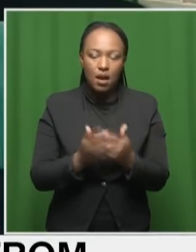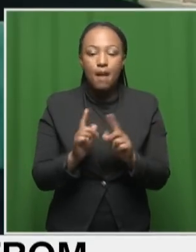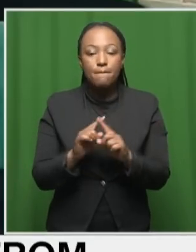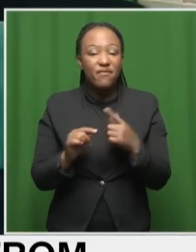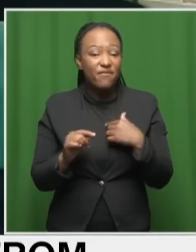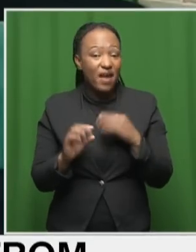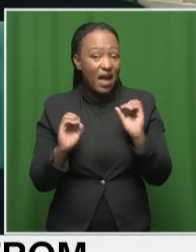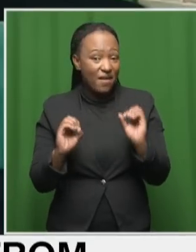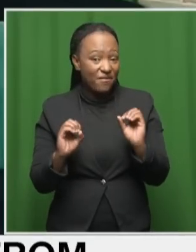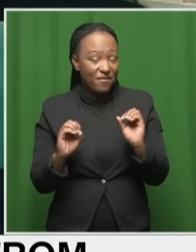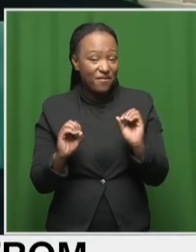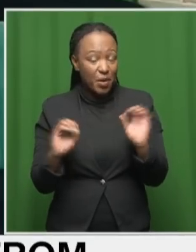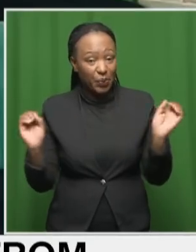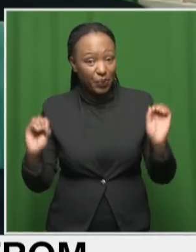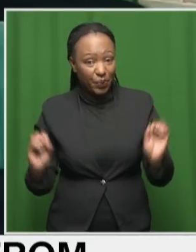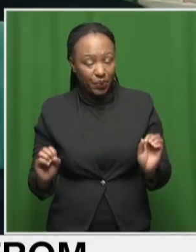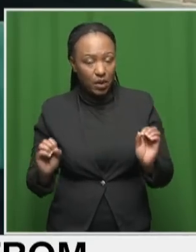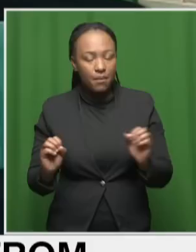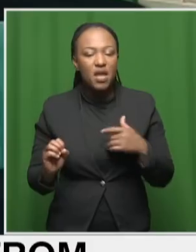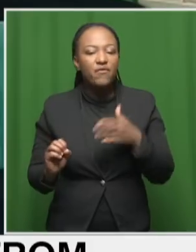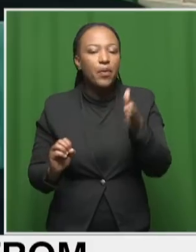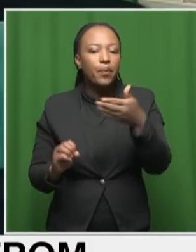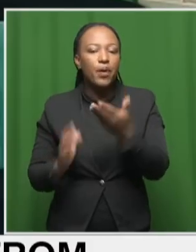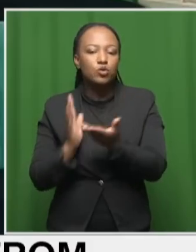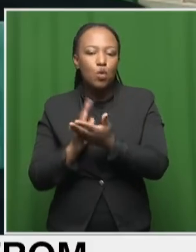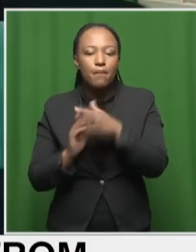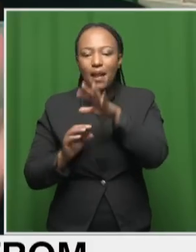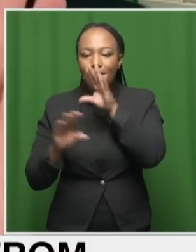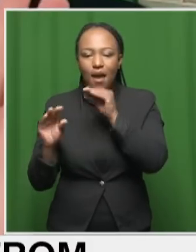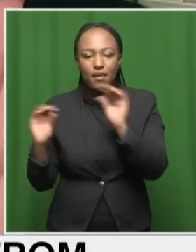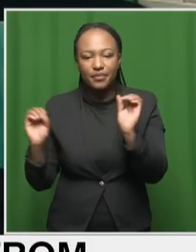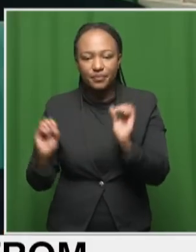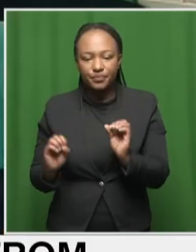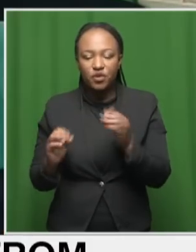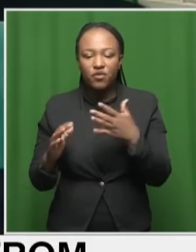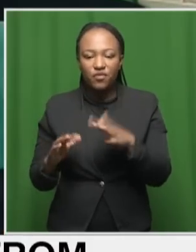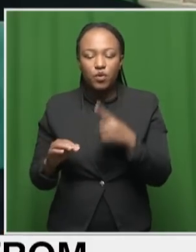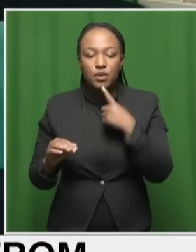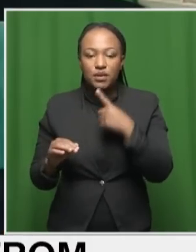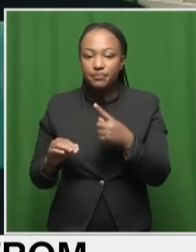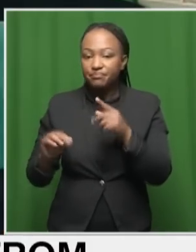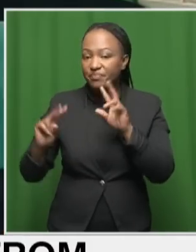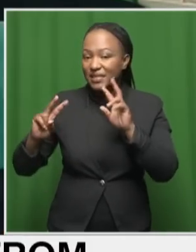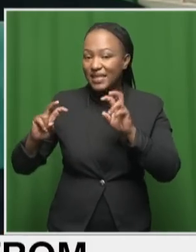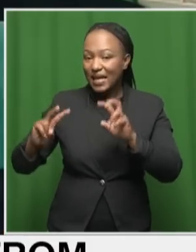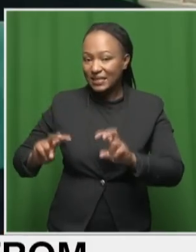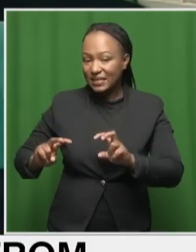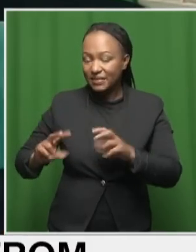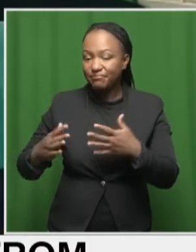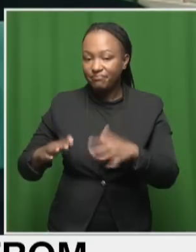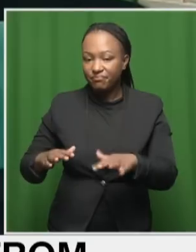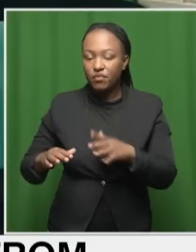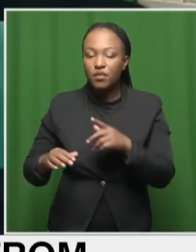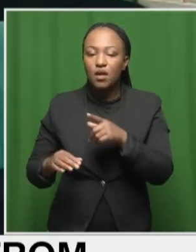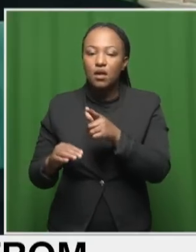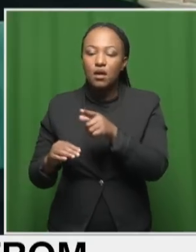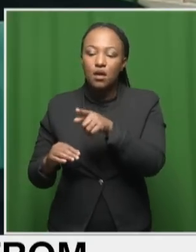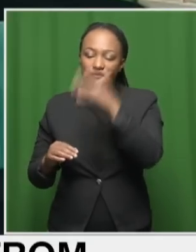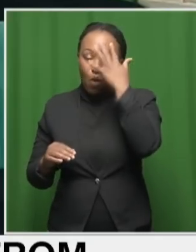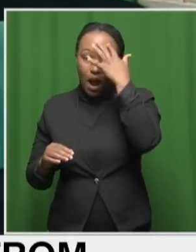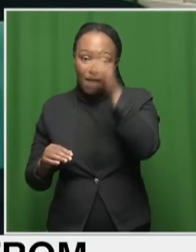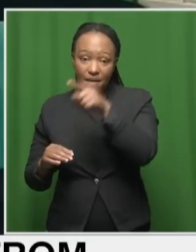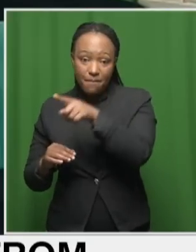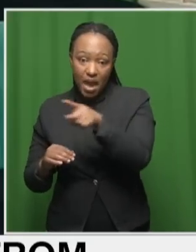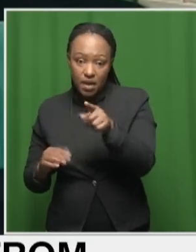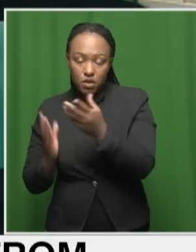have that, when you weren't at school, you weren't learning. So that's what we're seeing with the study, is this increase in inequality between no-fee schools and fee-charging